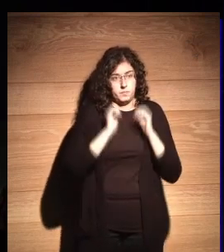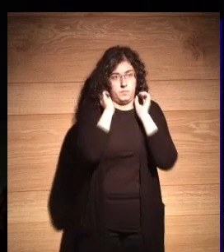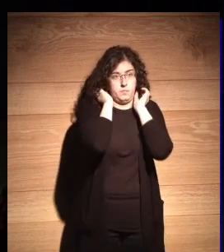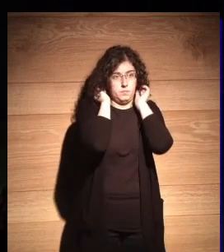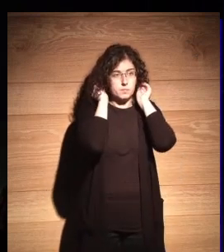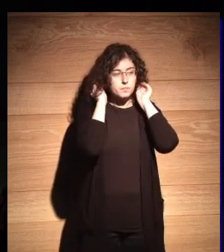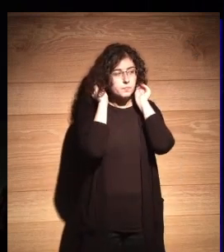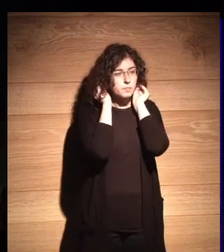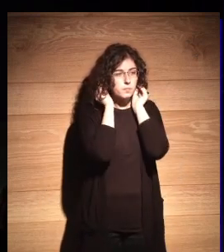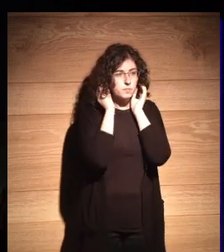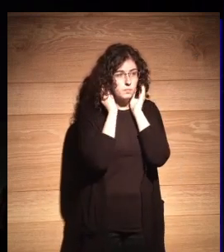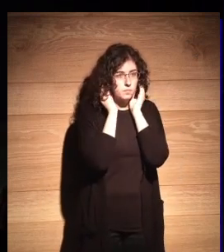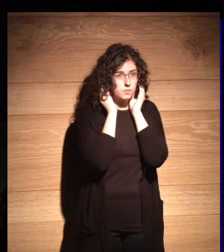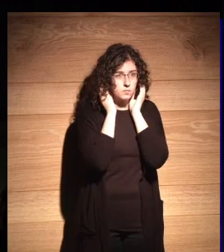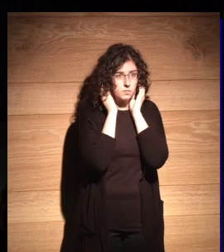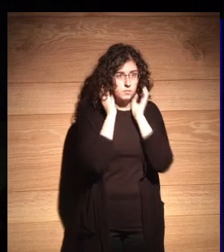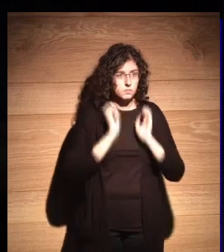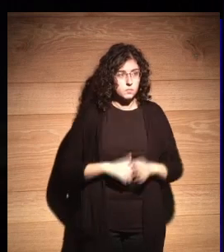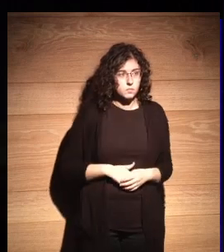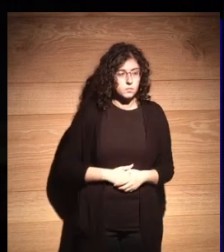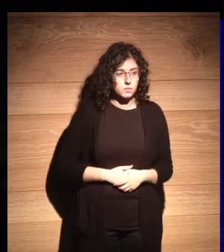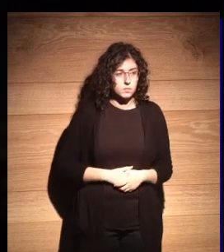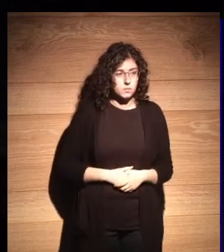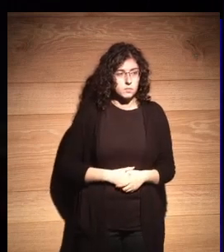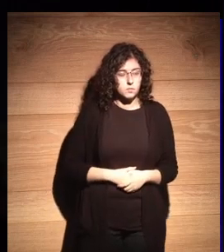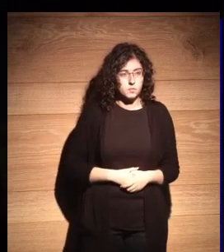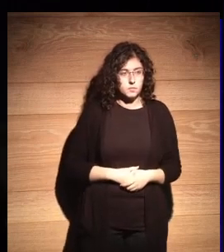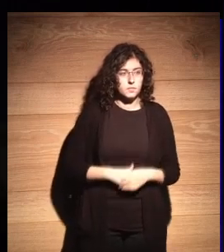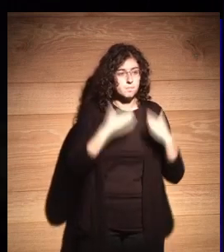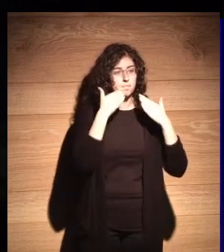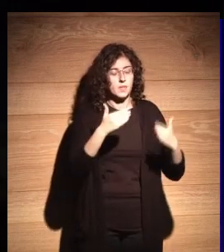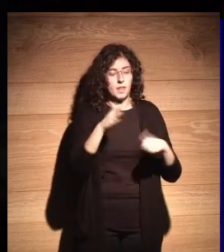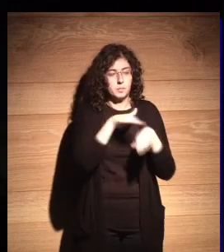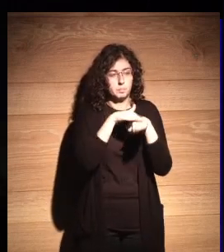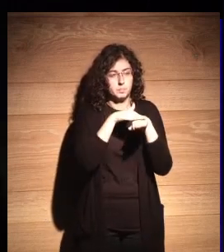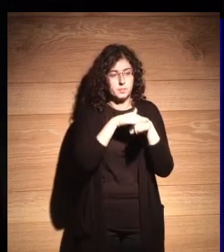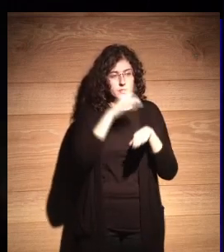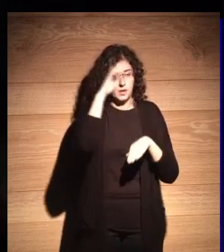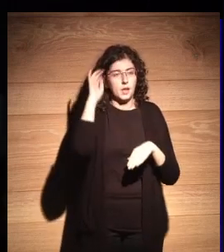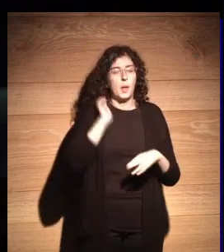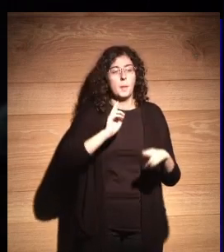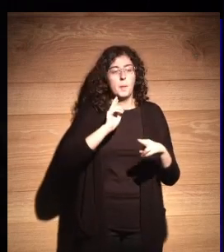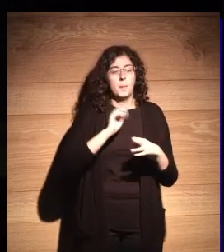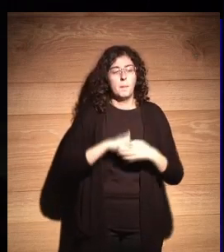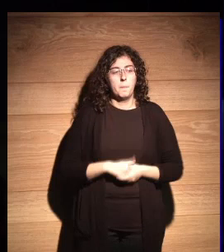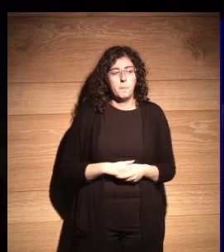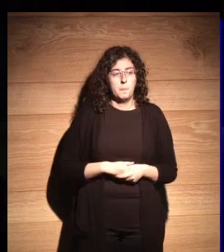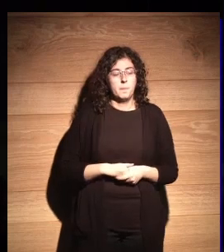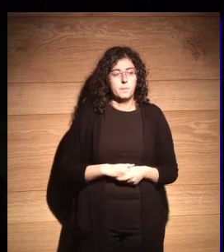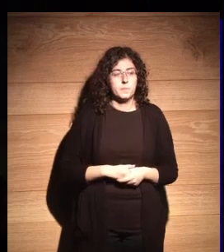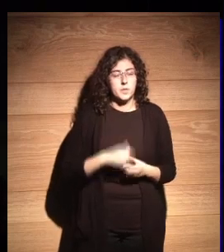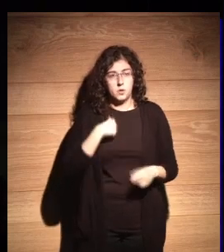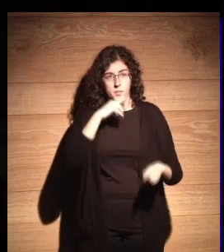one. Here? I can't see it. Okay, sorry. Hi. So, my name is David. Thank you, Steve, for your